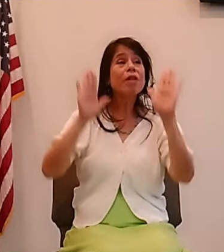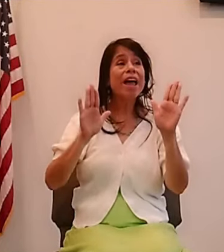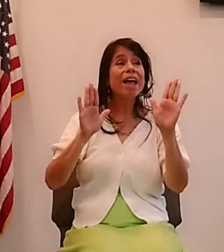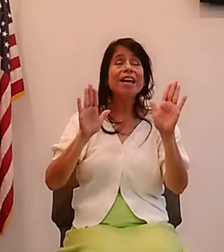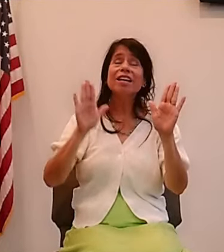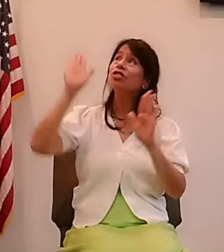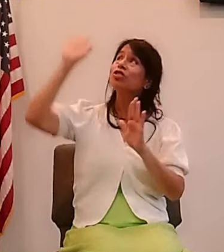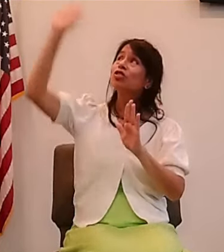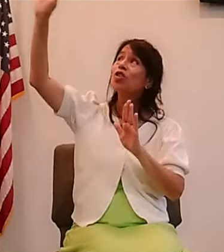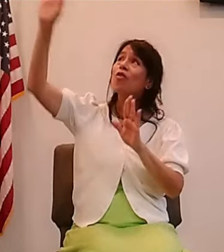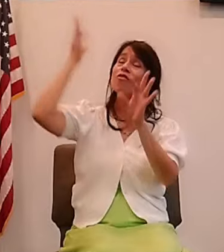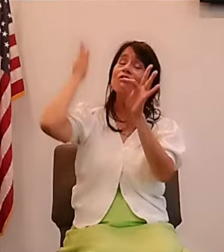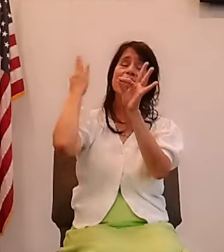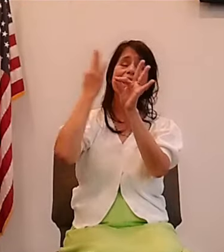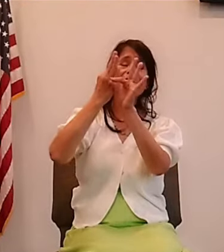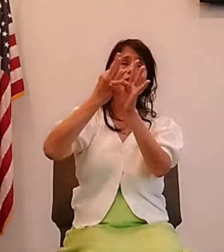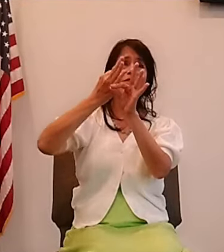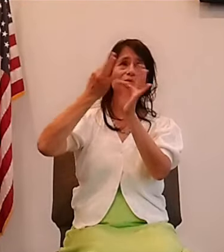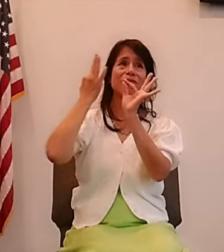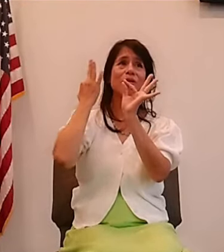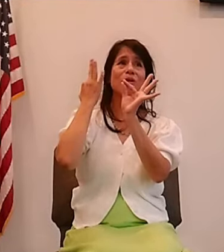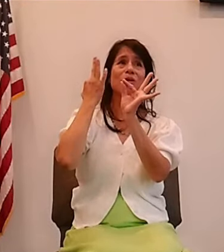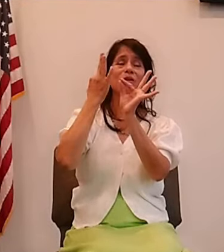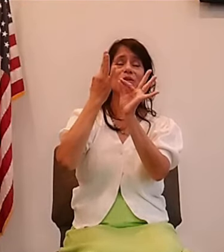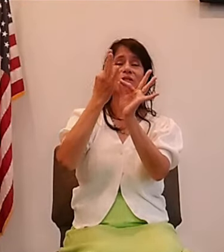great is your